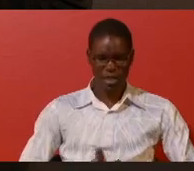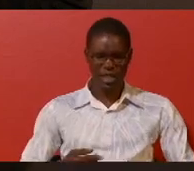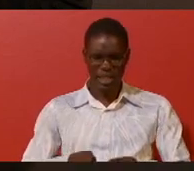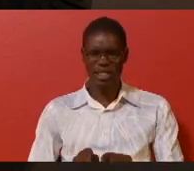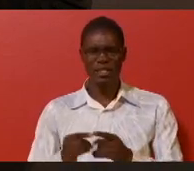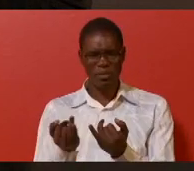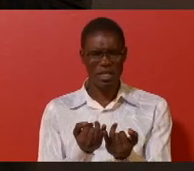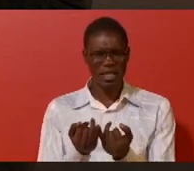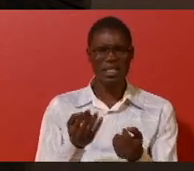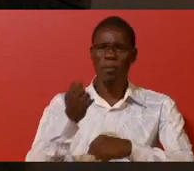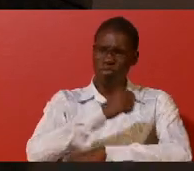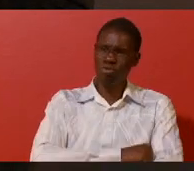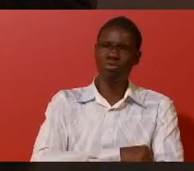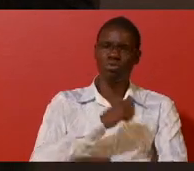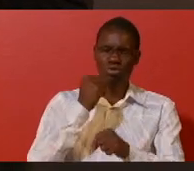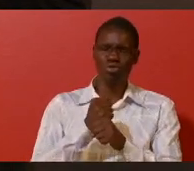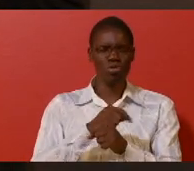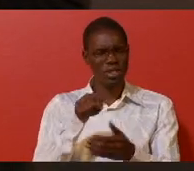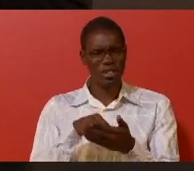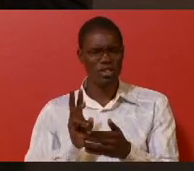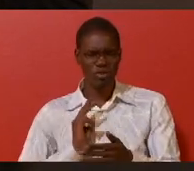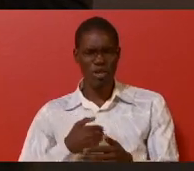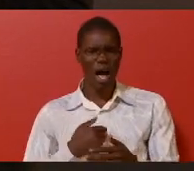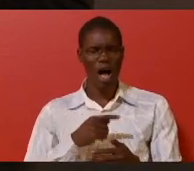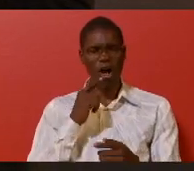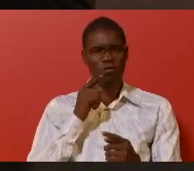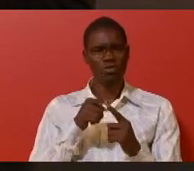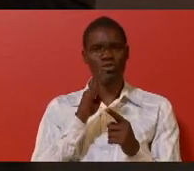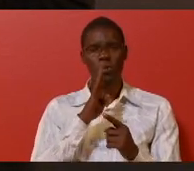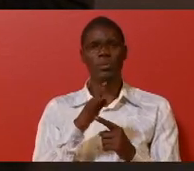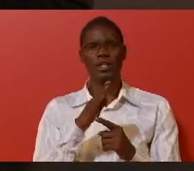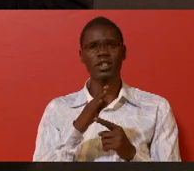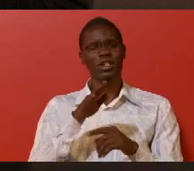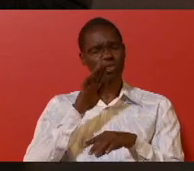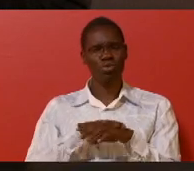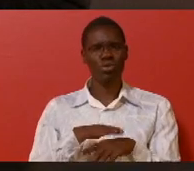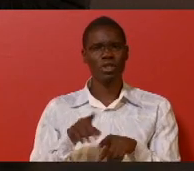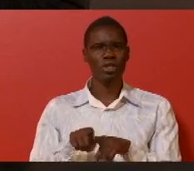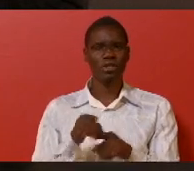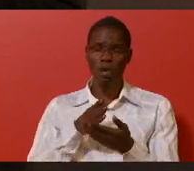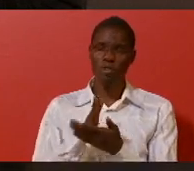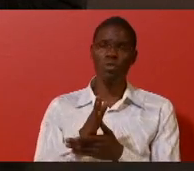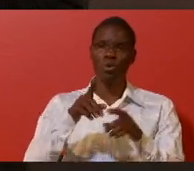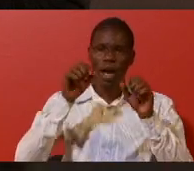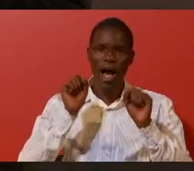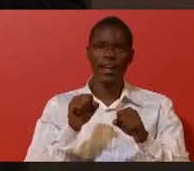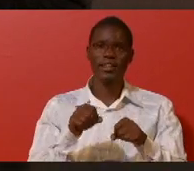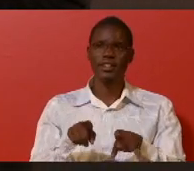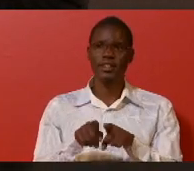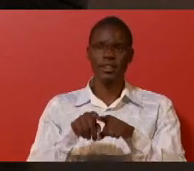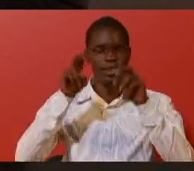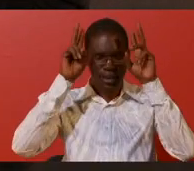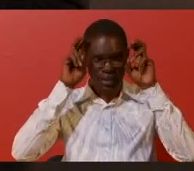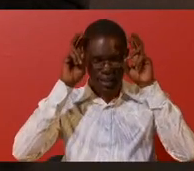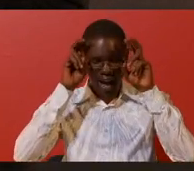school and doing this and doing the other. We have to be smart about these things. Do not refuse one another except by mutual consent. It is Satan's